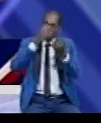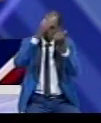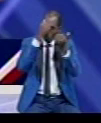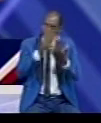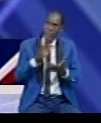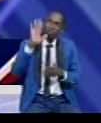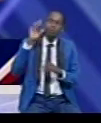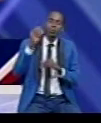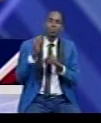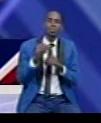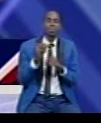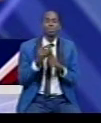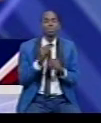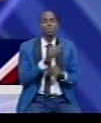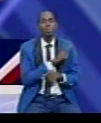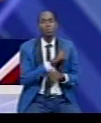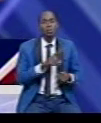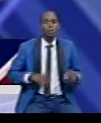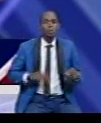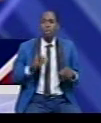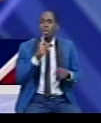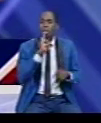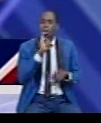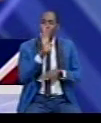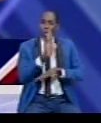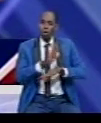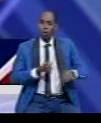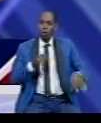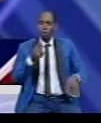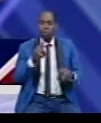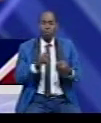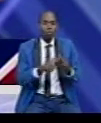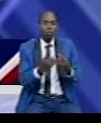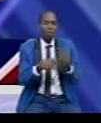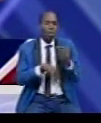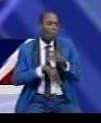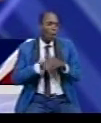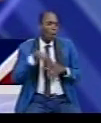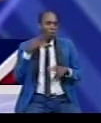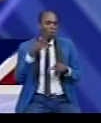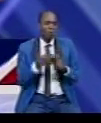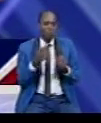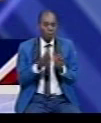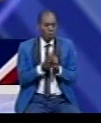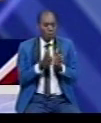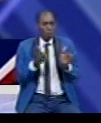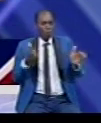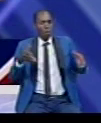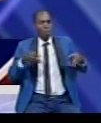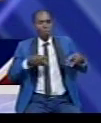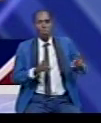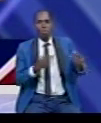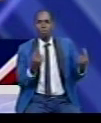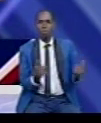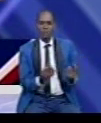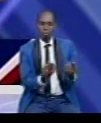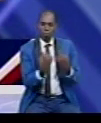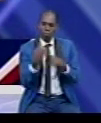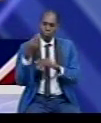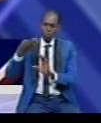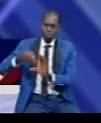of the wide gates and broad way into the straight gates and narrow way.